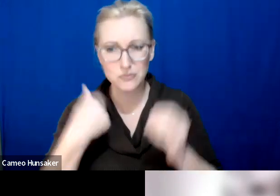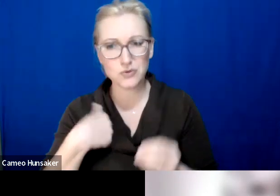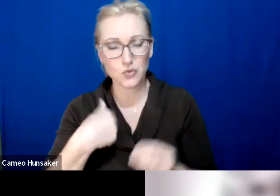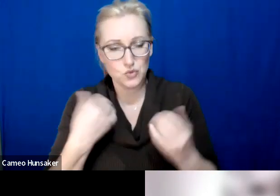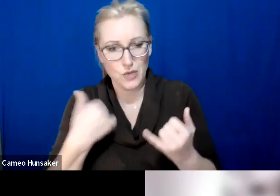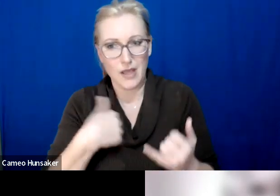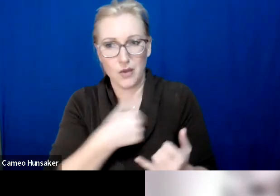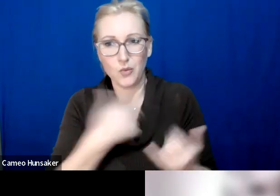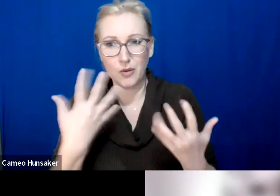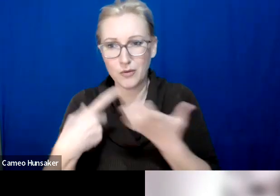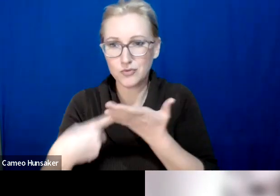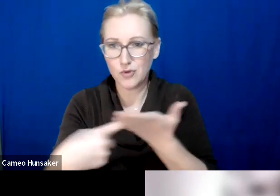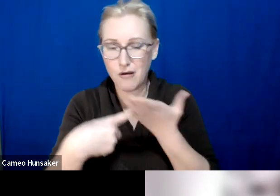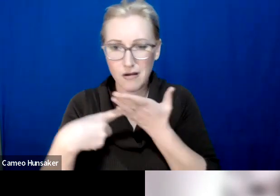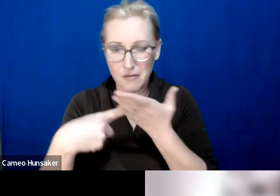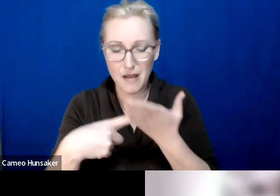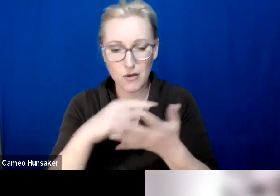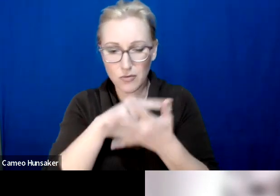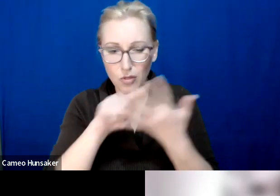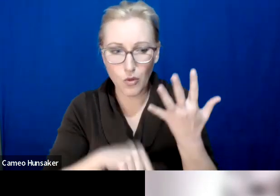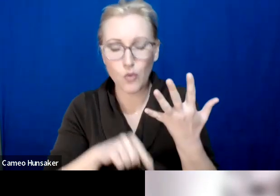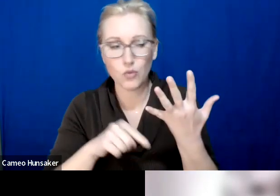in today's workshop.